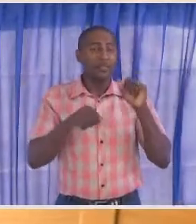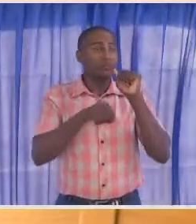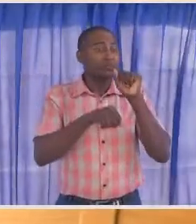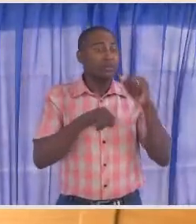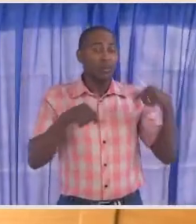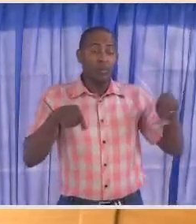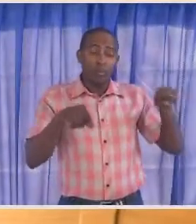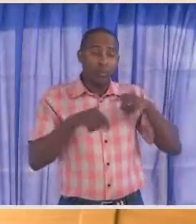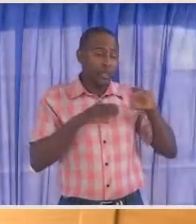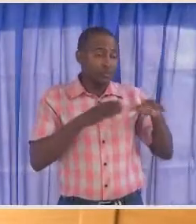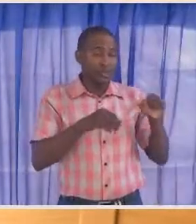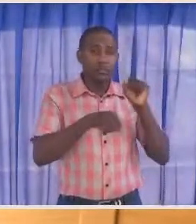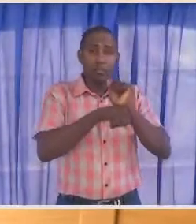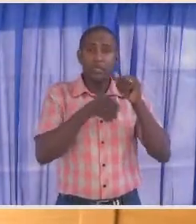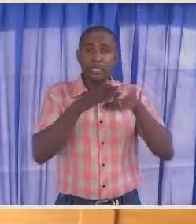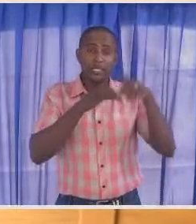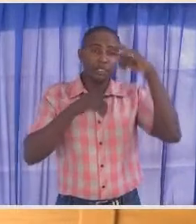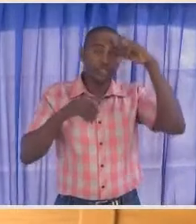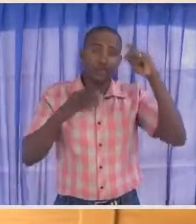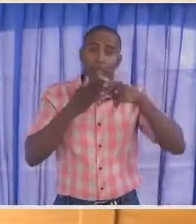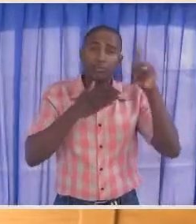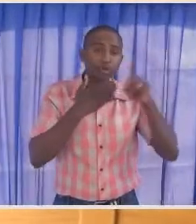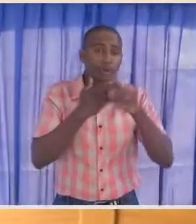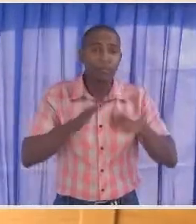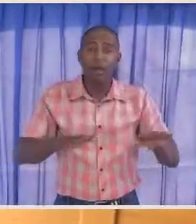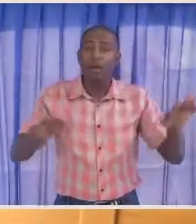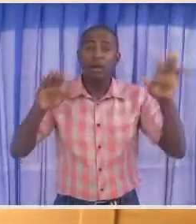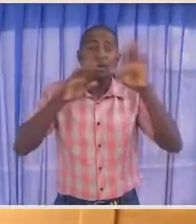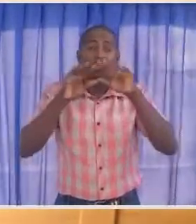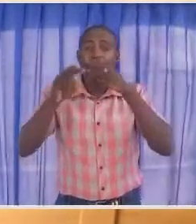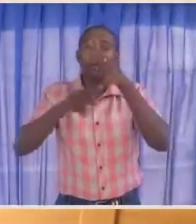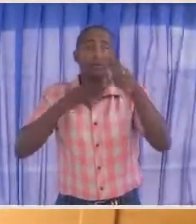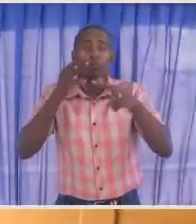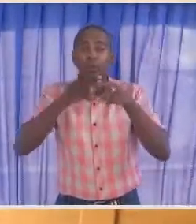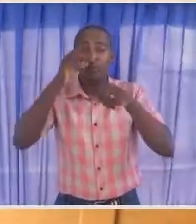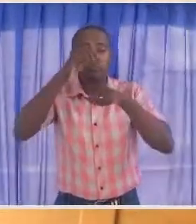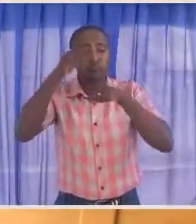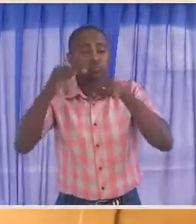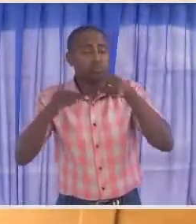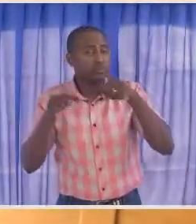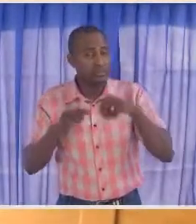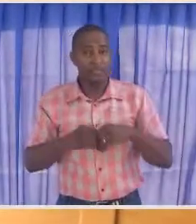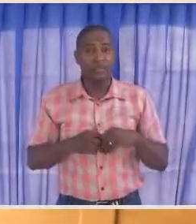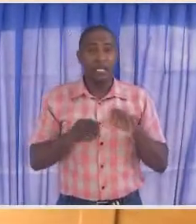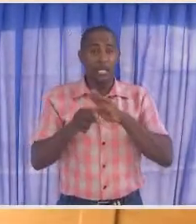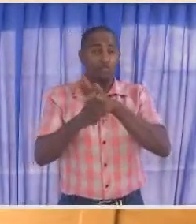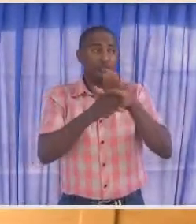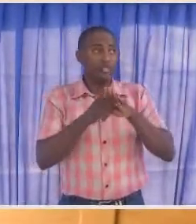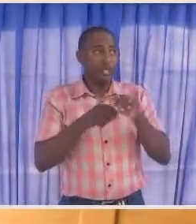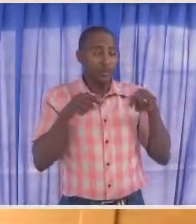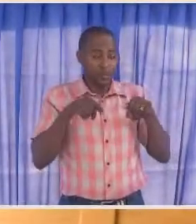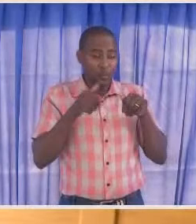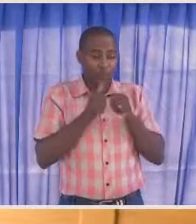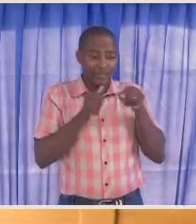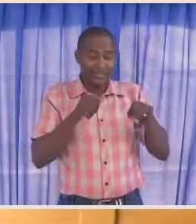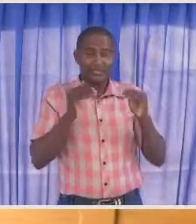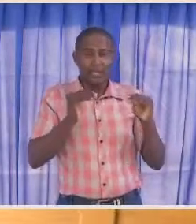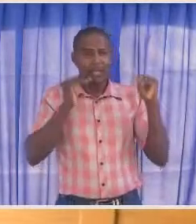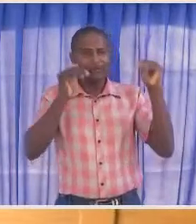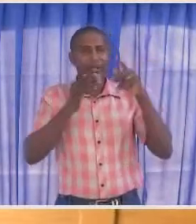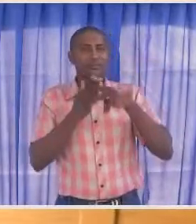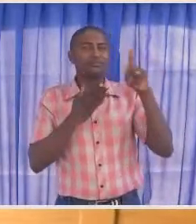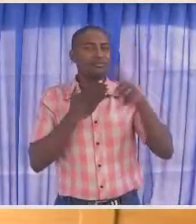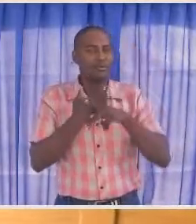in contexts all over the world, such as in Afghanistan, Morocco, and regionally with this advanced program in